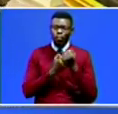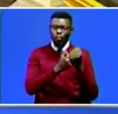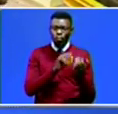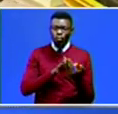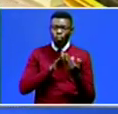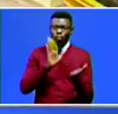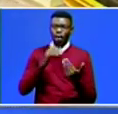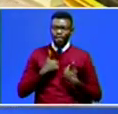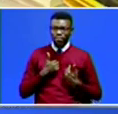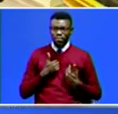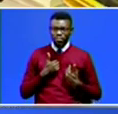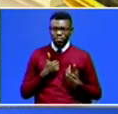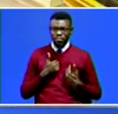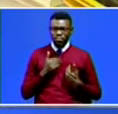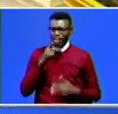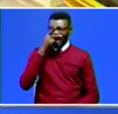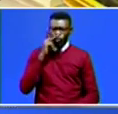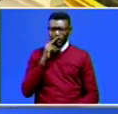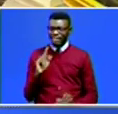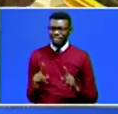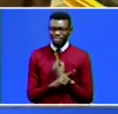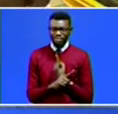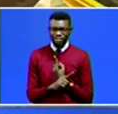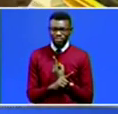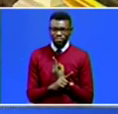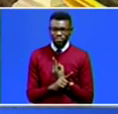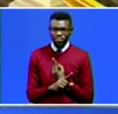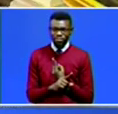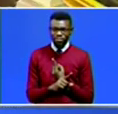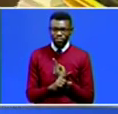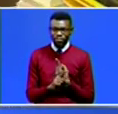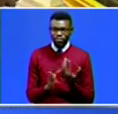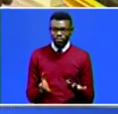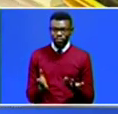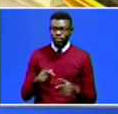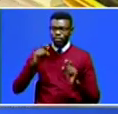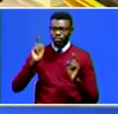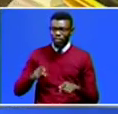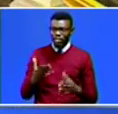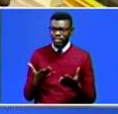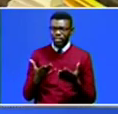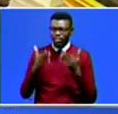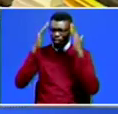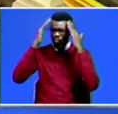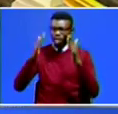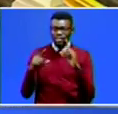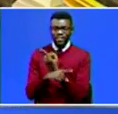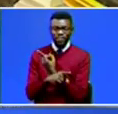support compared to Kalonzo Musyoka. So for him to make sense, he has to go to a different realignment. He can't